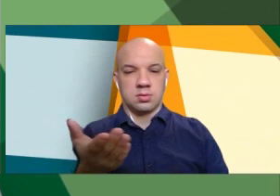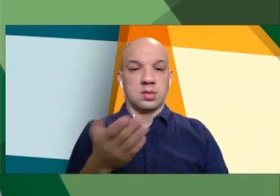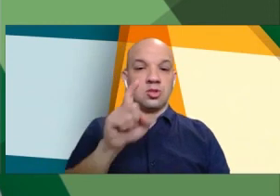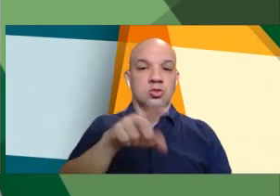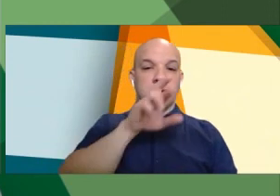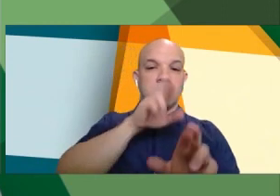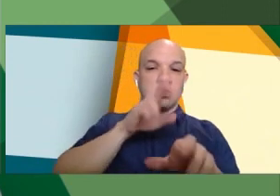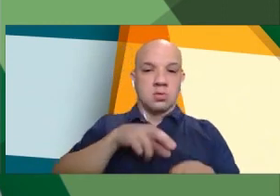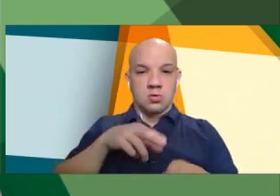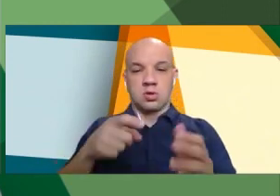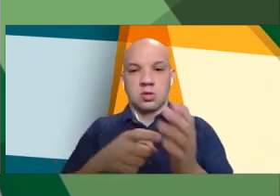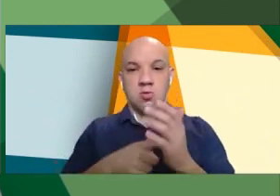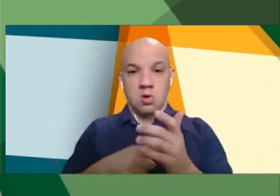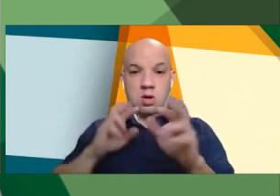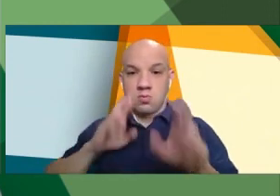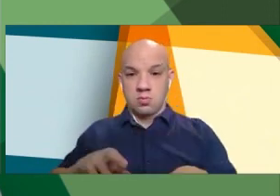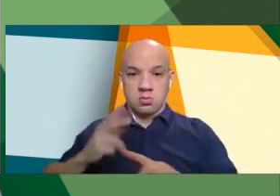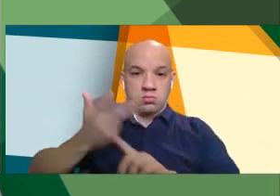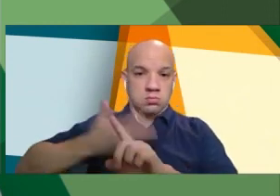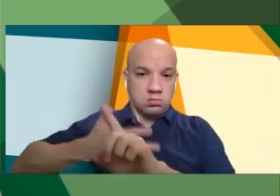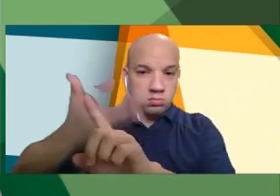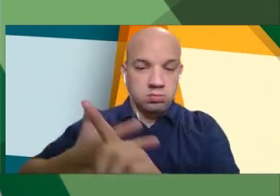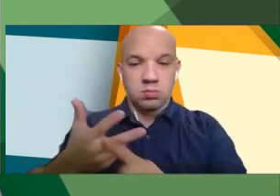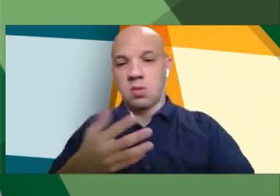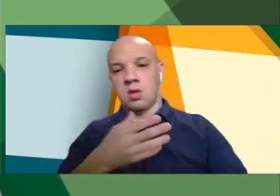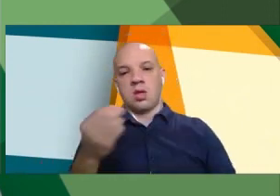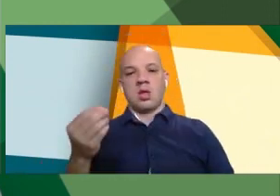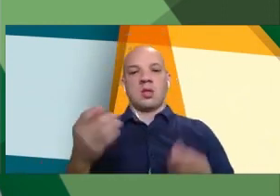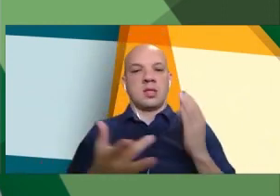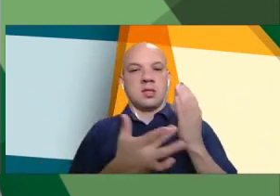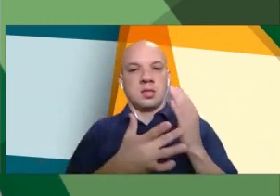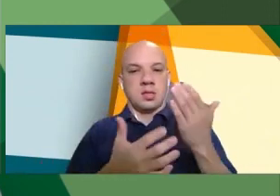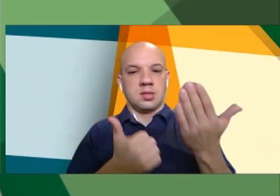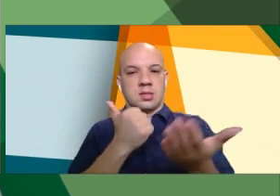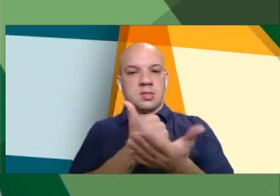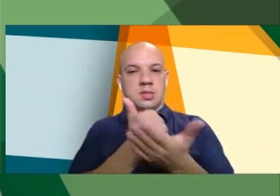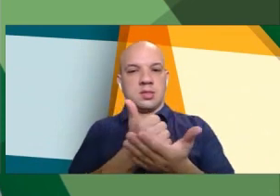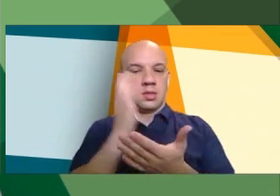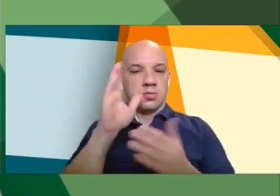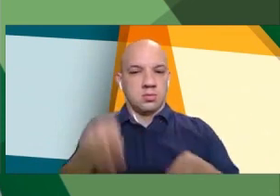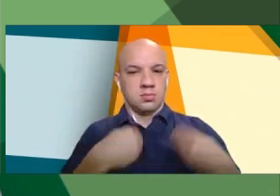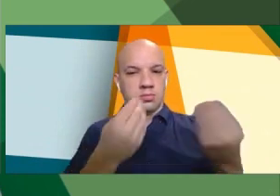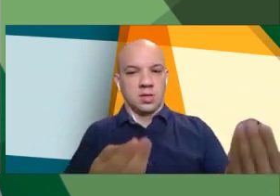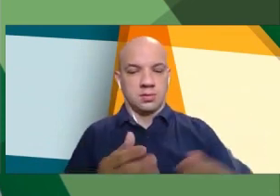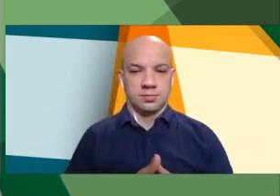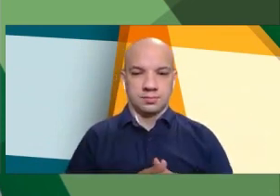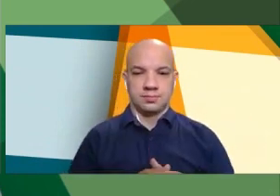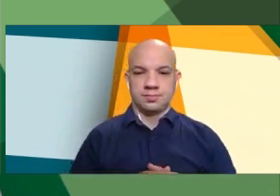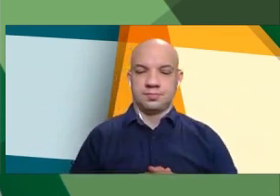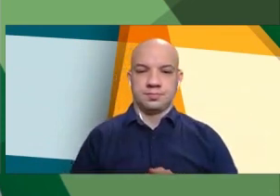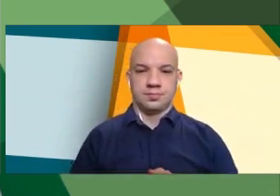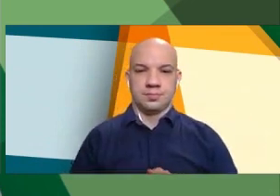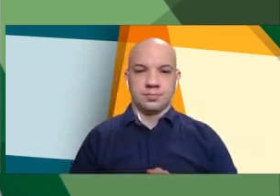quarterly report, and also the technical assistance that we are going to be providing. This